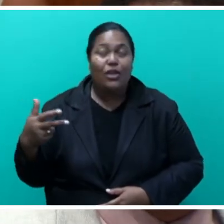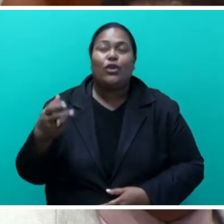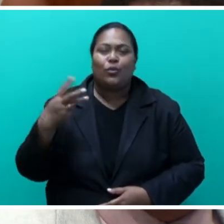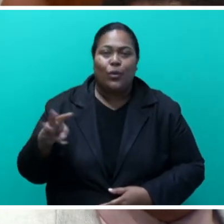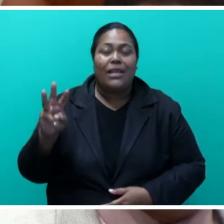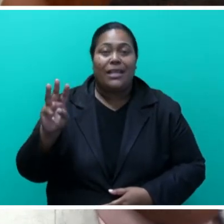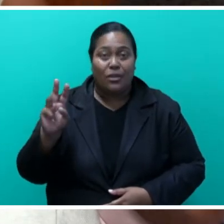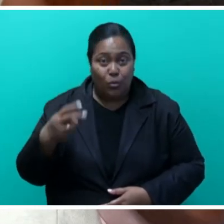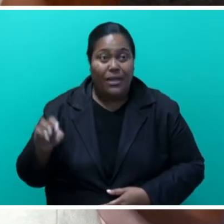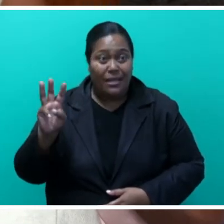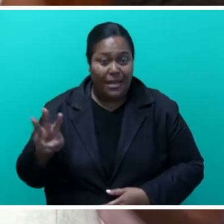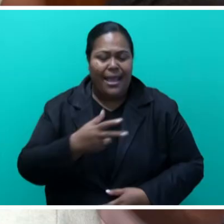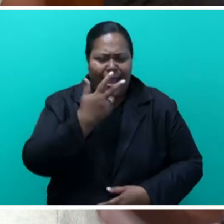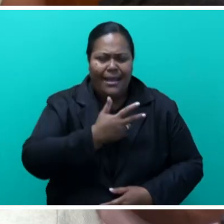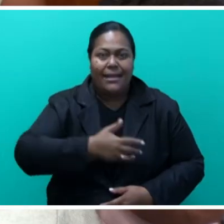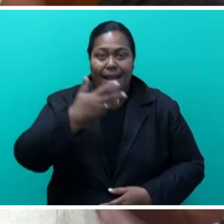18823, and